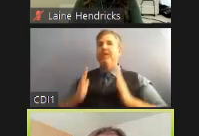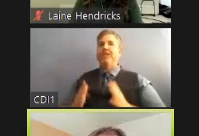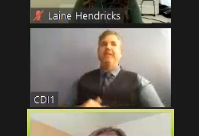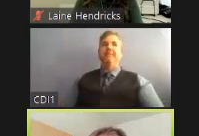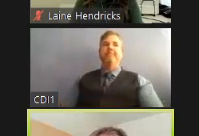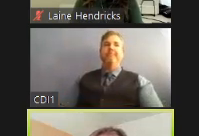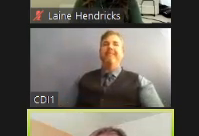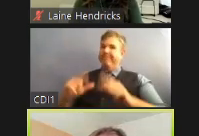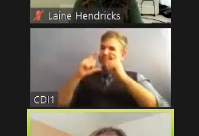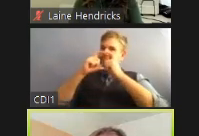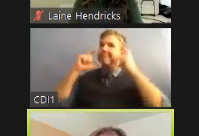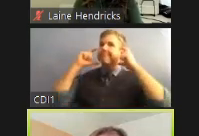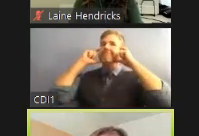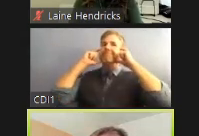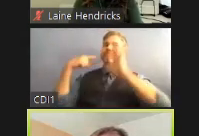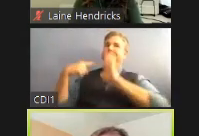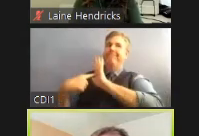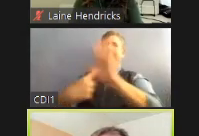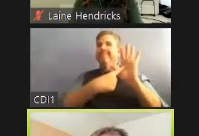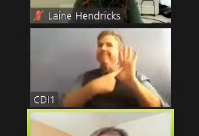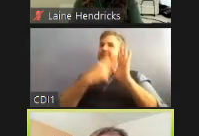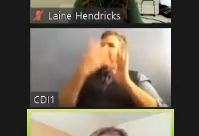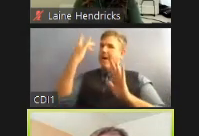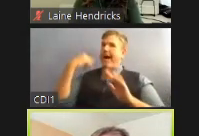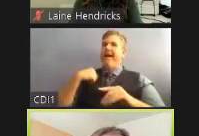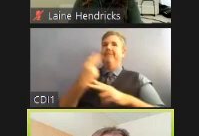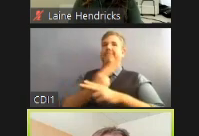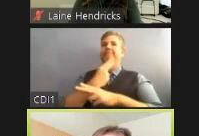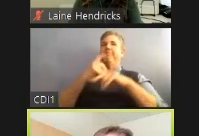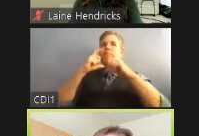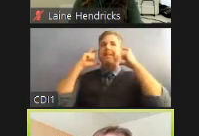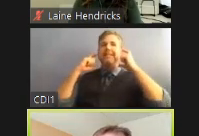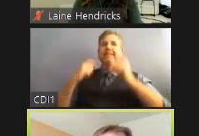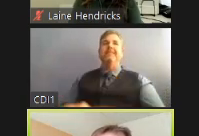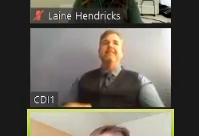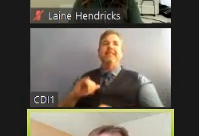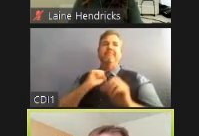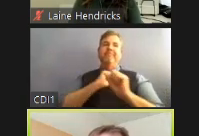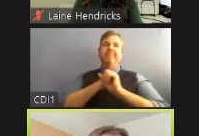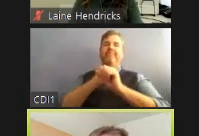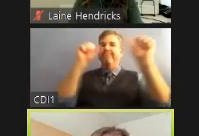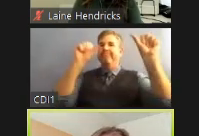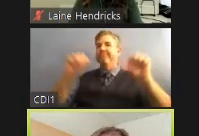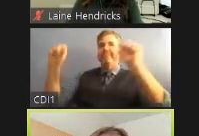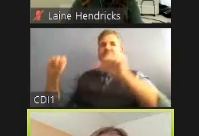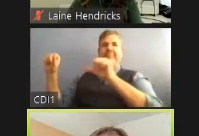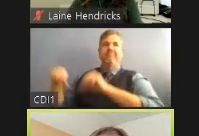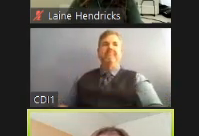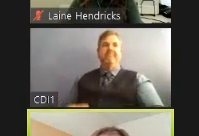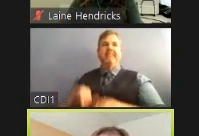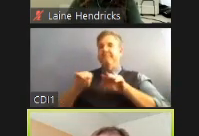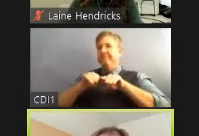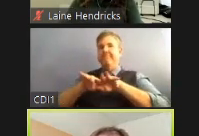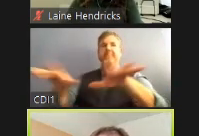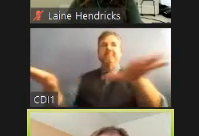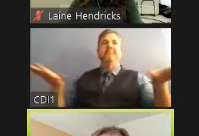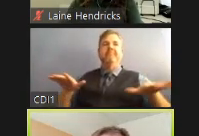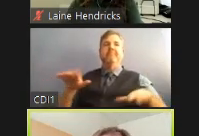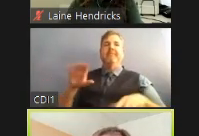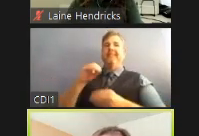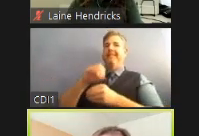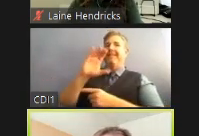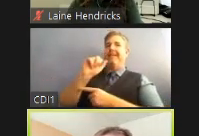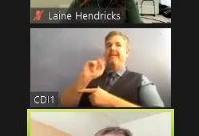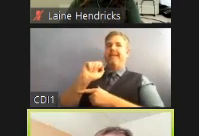they mask. And this is a campaign that's been distributed throughout the Canal and on buses throughout the